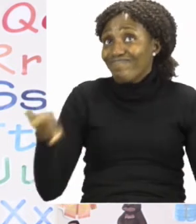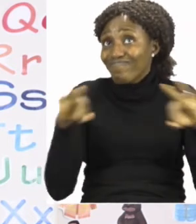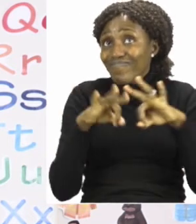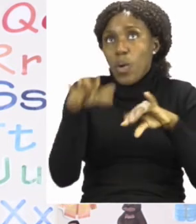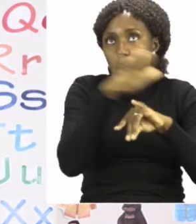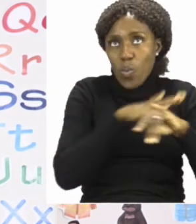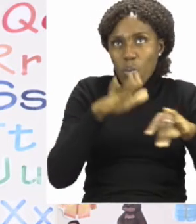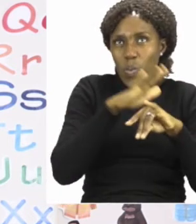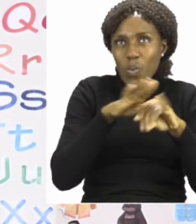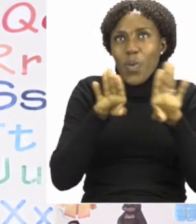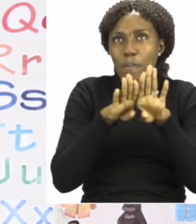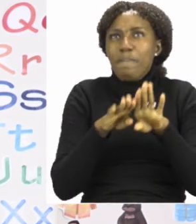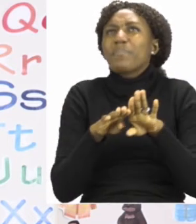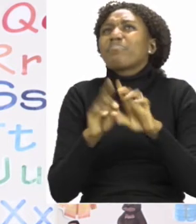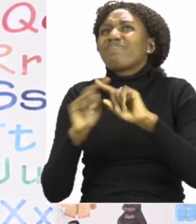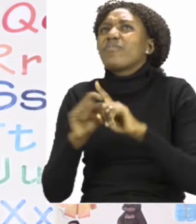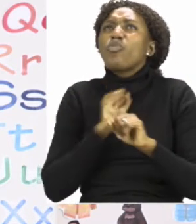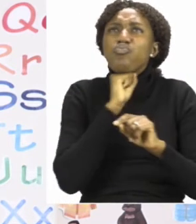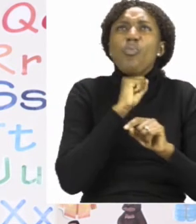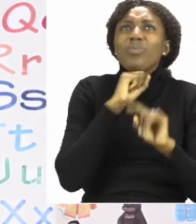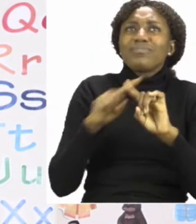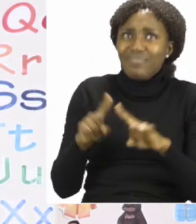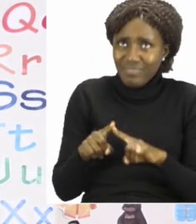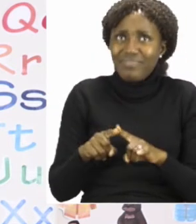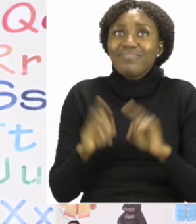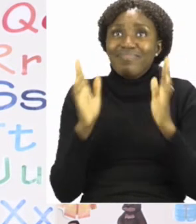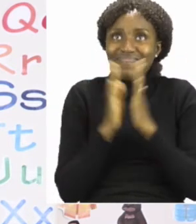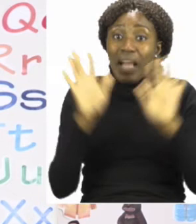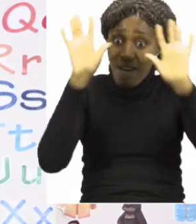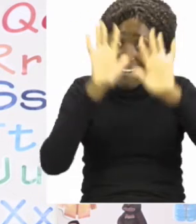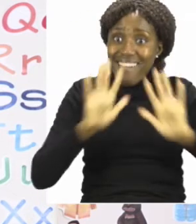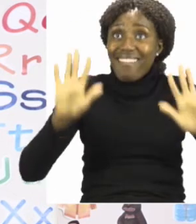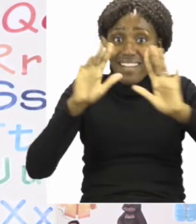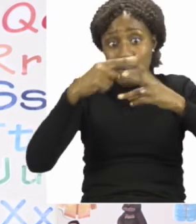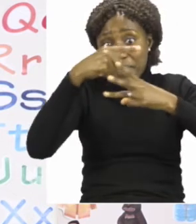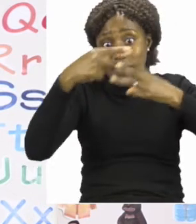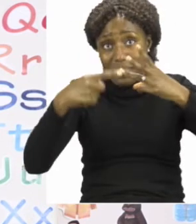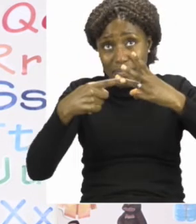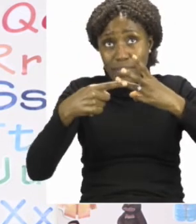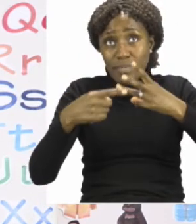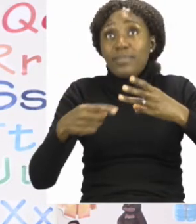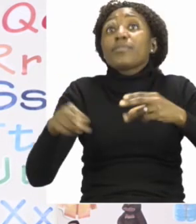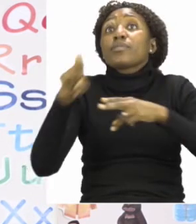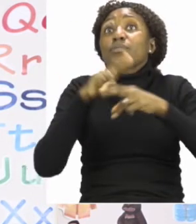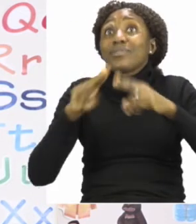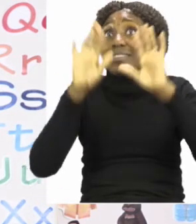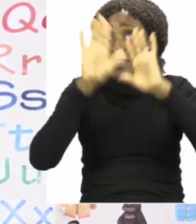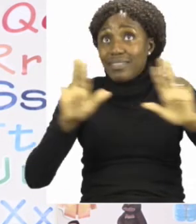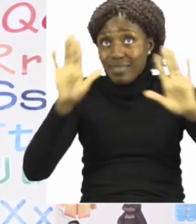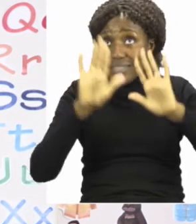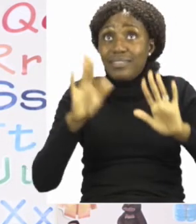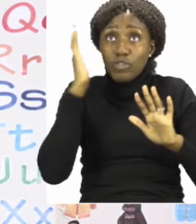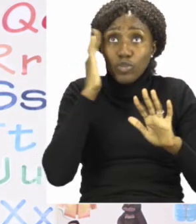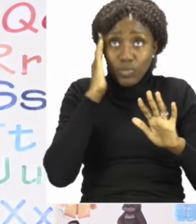are making these sounds. I want you to try and color them. Make sure that you use colors that you know animals have